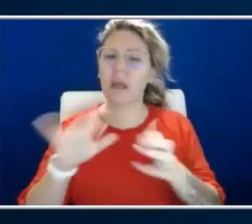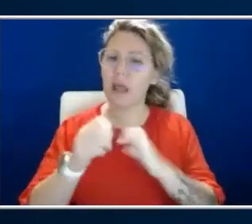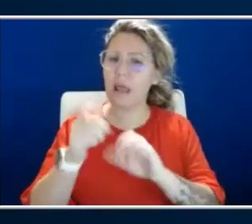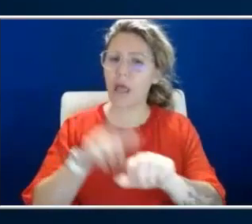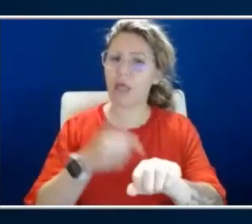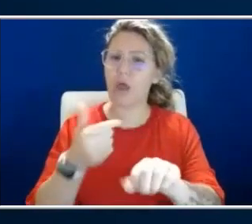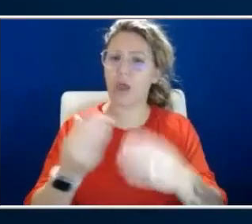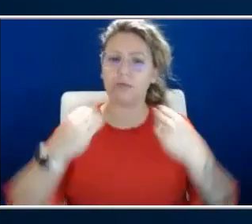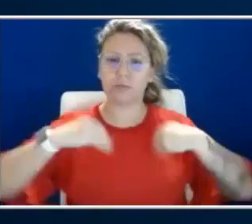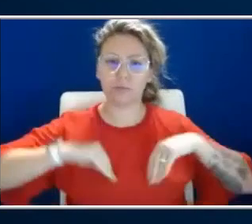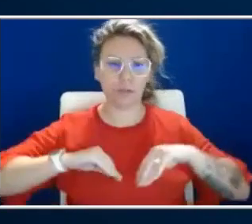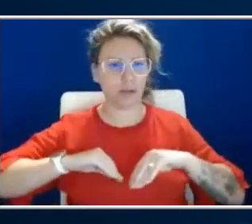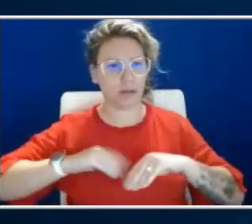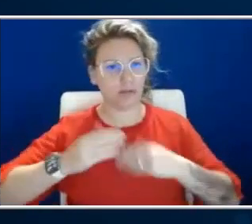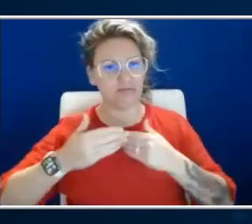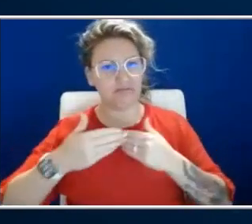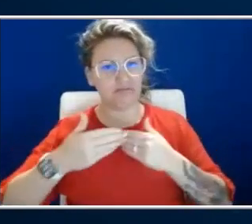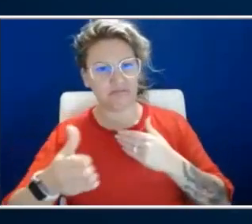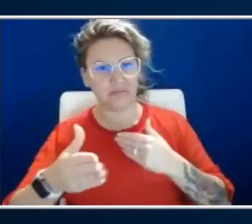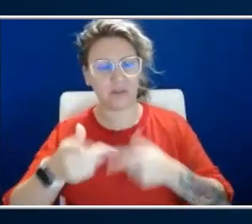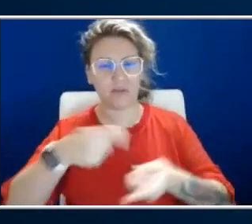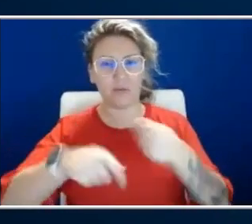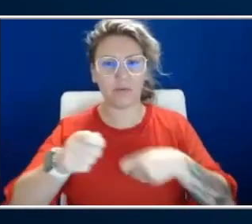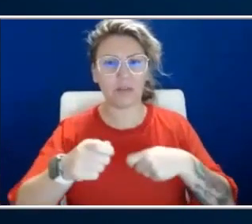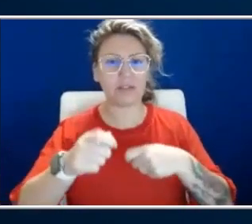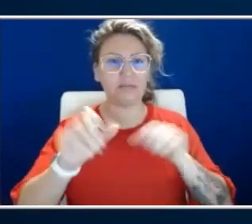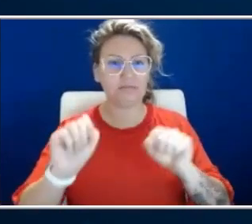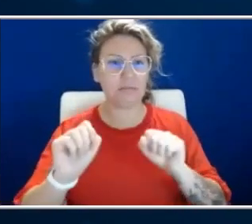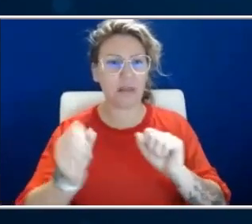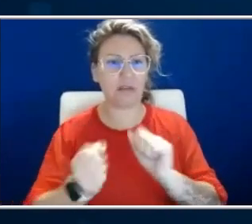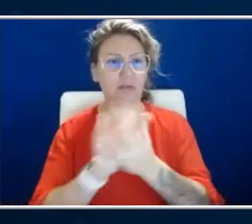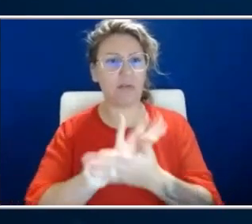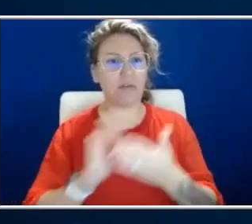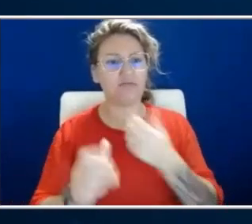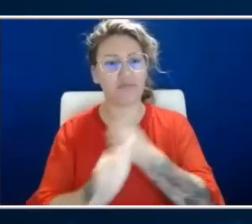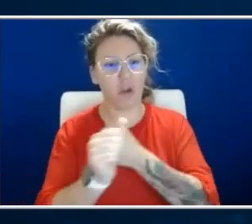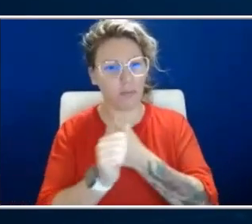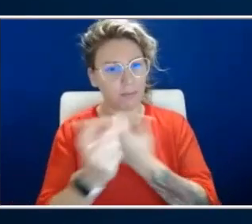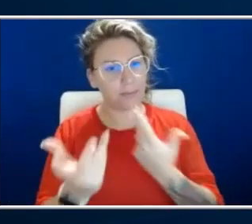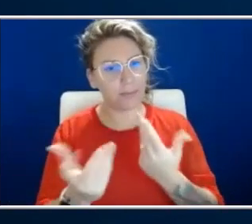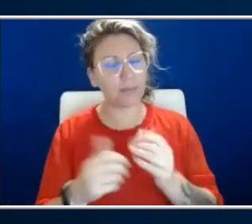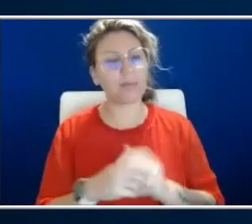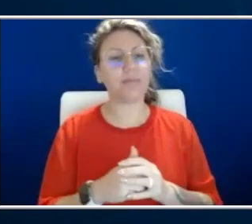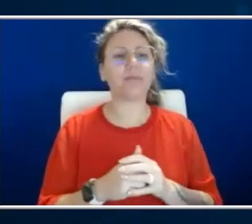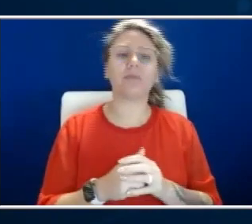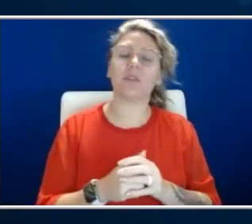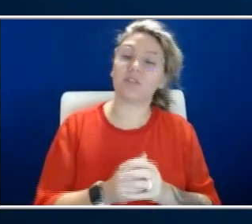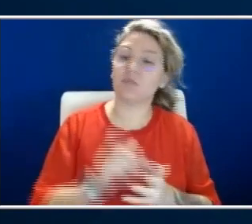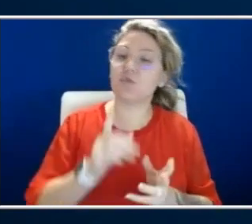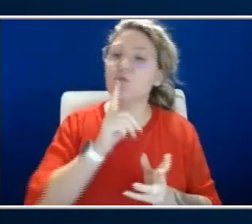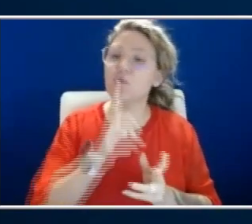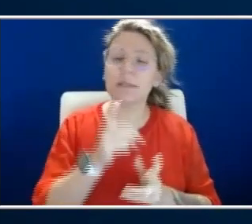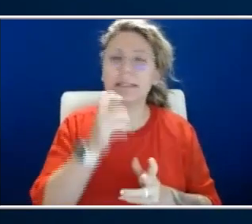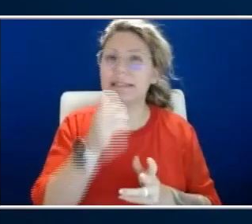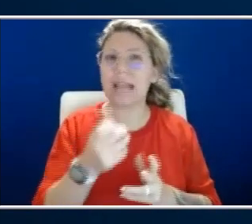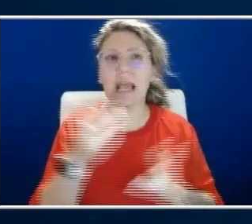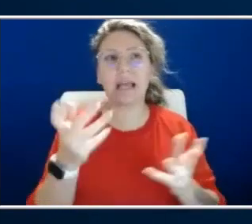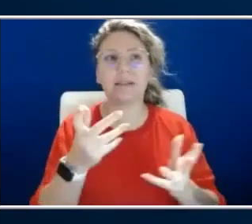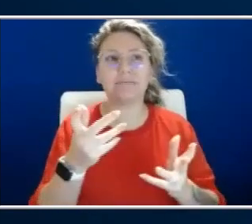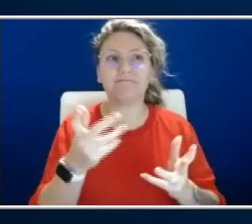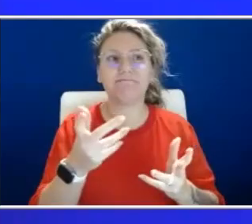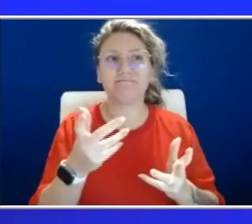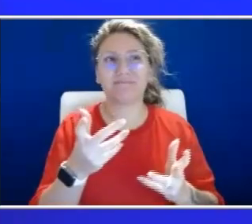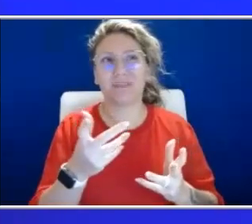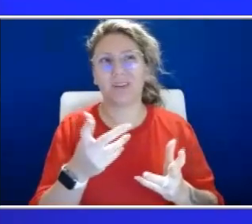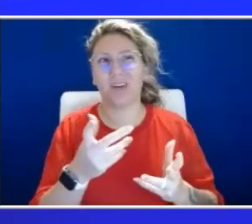implants last, and is replacing them harmful? Dr. Holding? So there really isn't a hard and fast rule as far